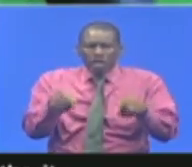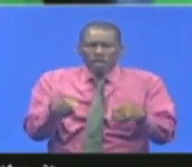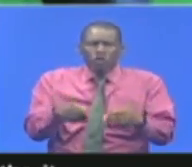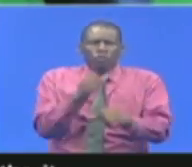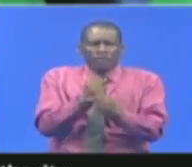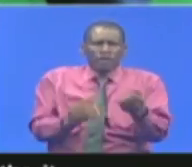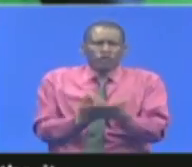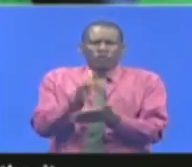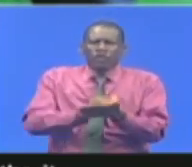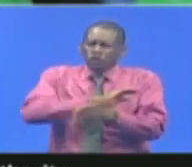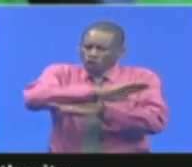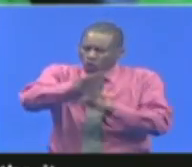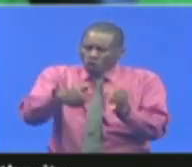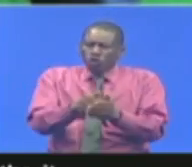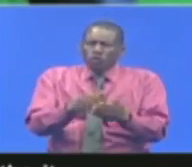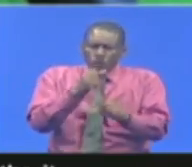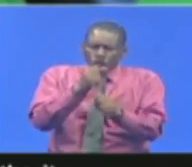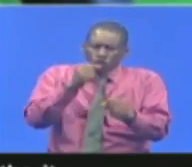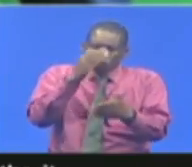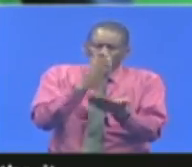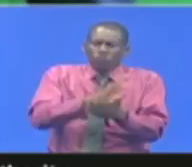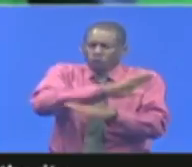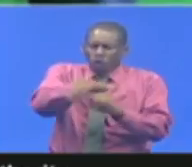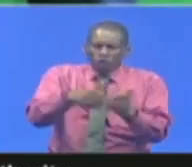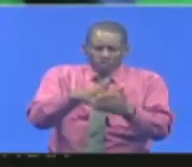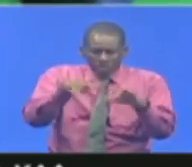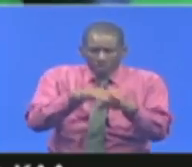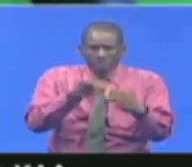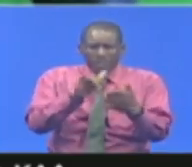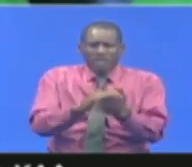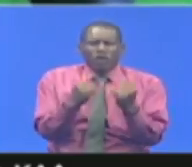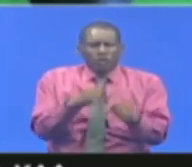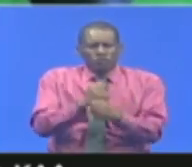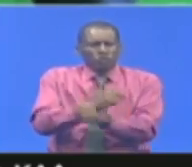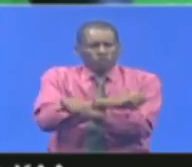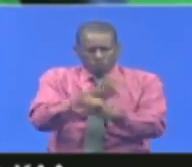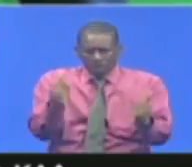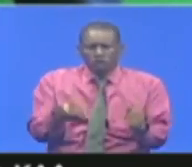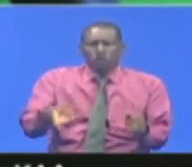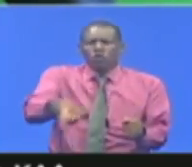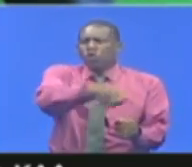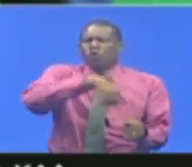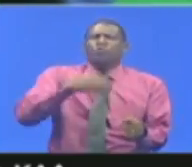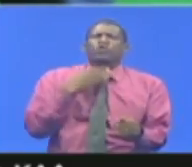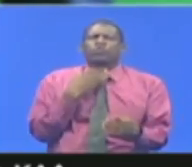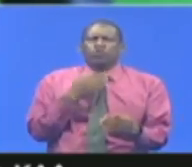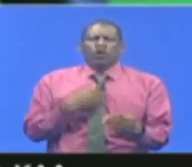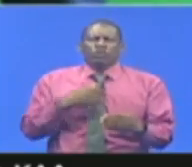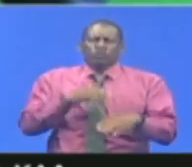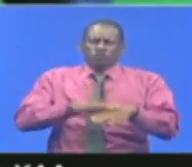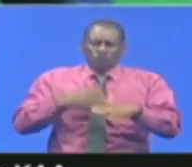tunahakikisha wanachama wetu kwamba tuko katika barabara nzuri. Tunataka turudishe nidhamu katika